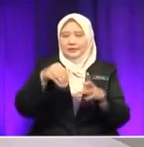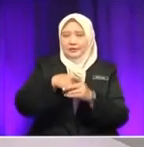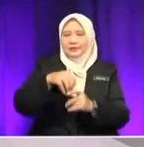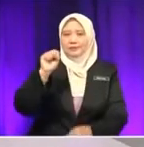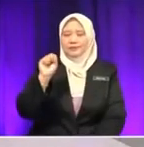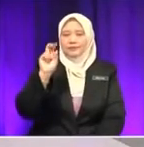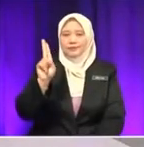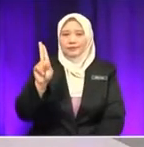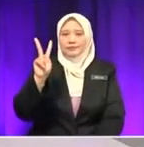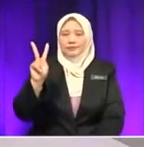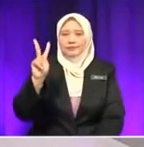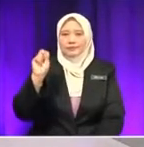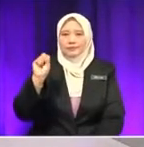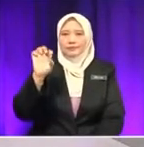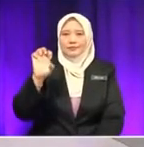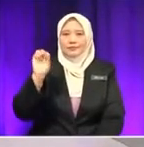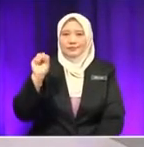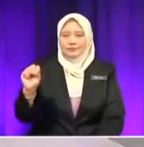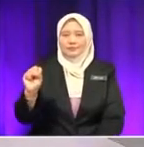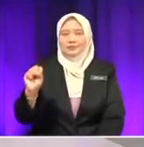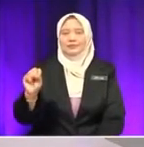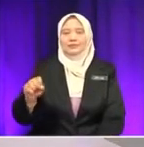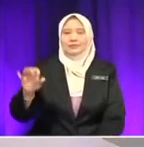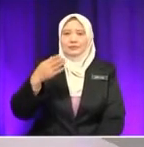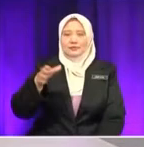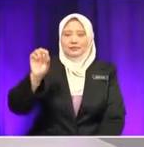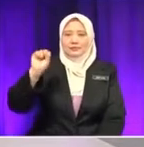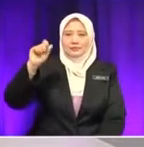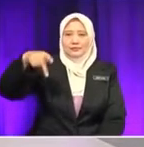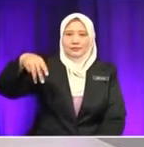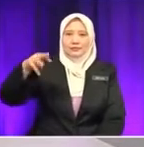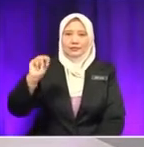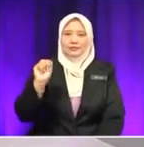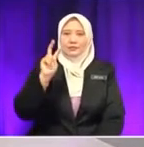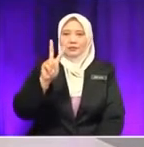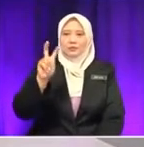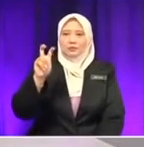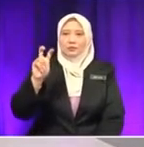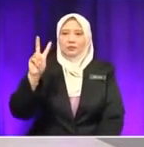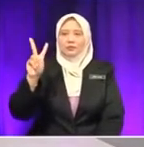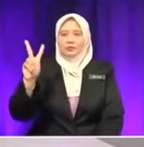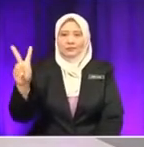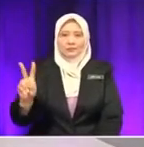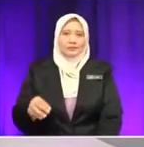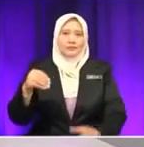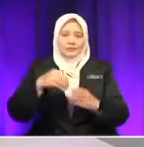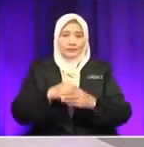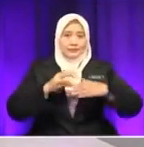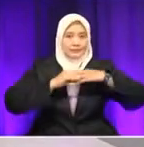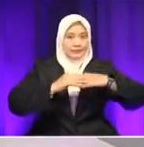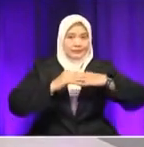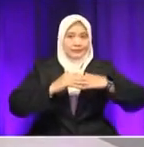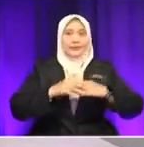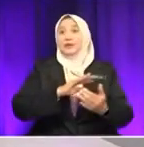2022 for English language. And before we get it rolling, and I just want to ask, pupils, are you ready for